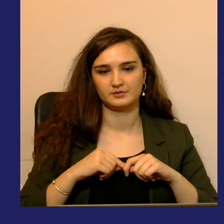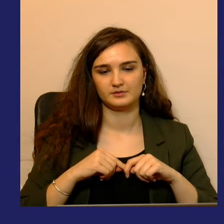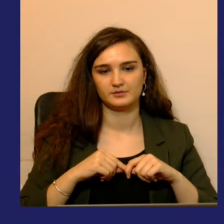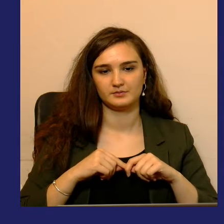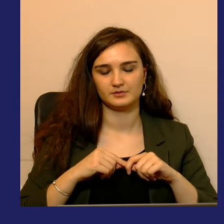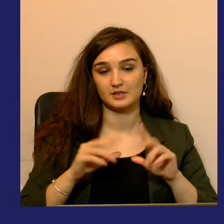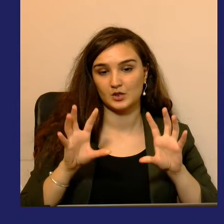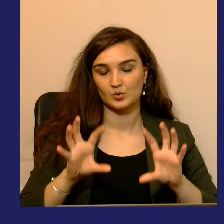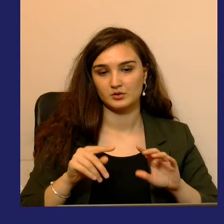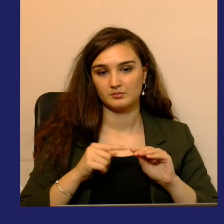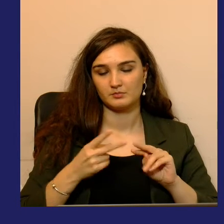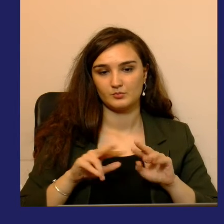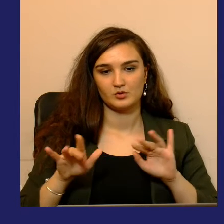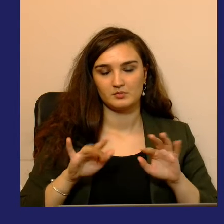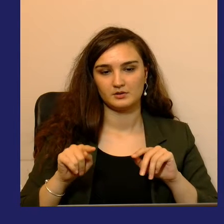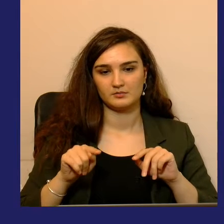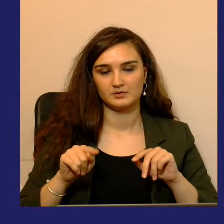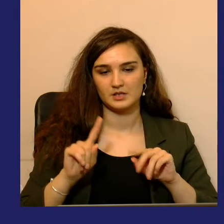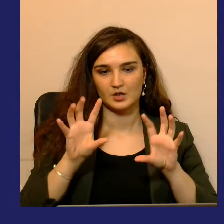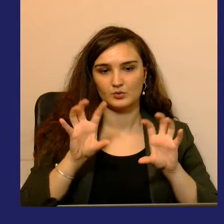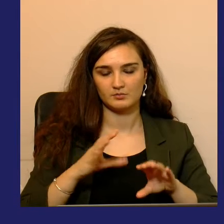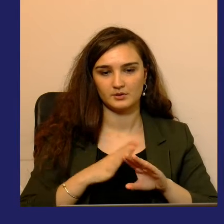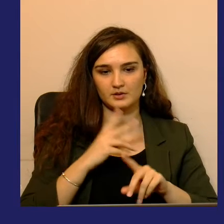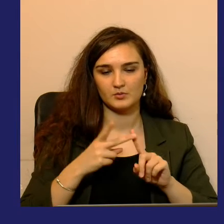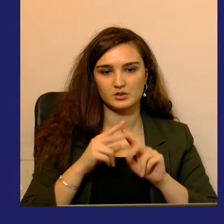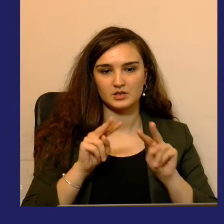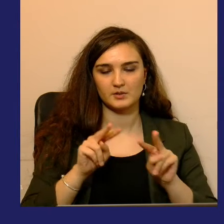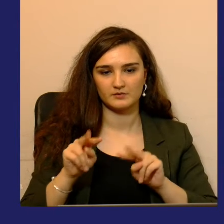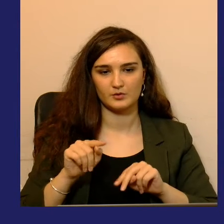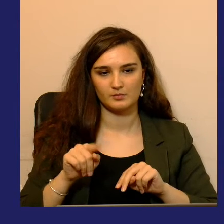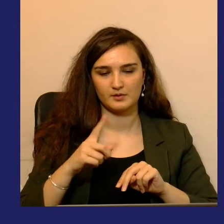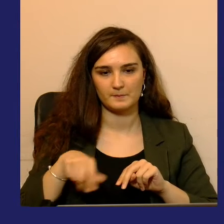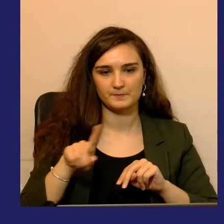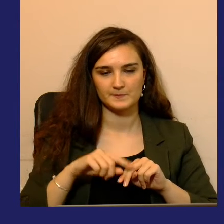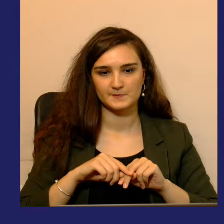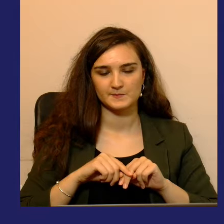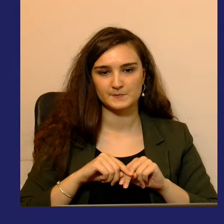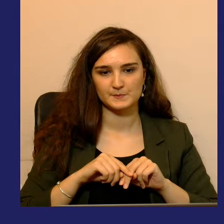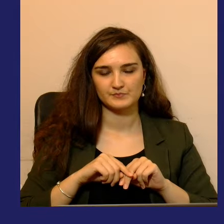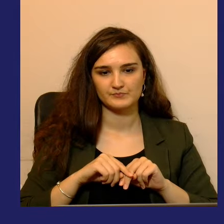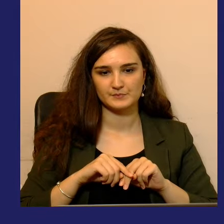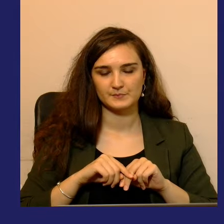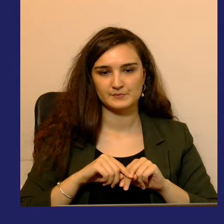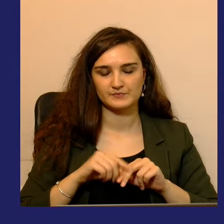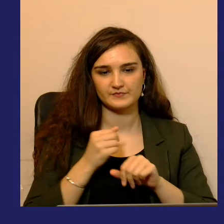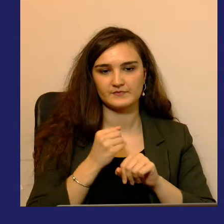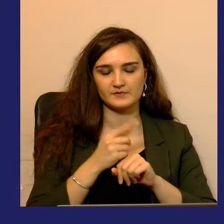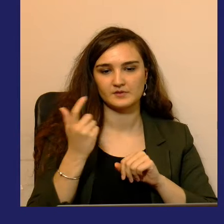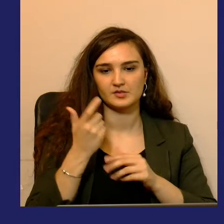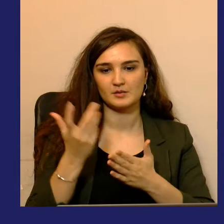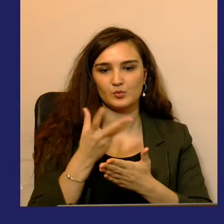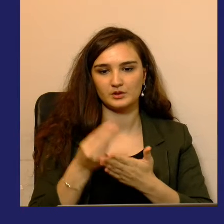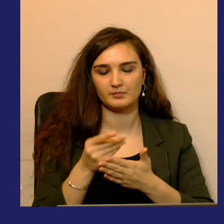being oversight, whether it's by independent institutions, but also journalists, civil